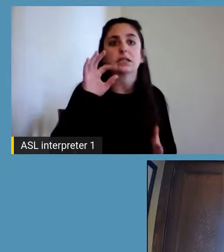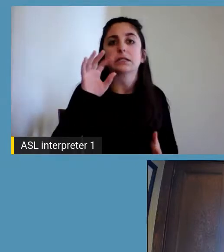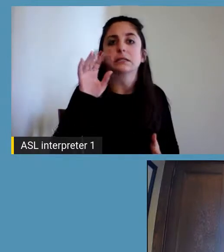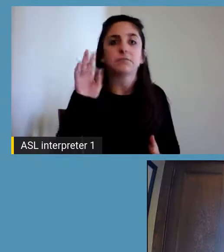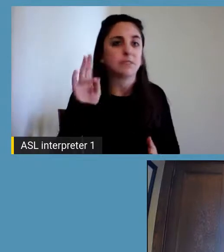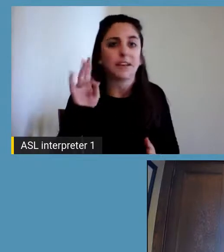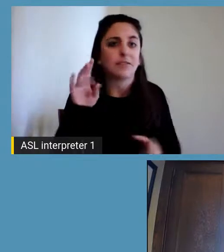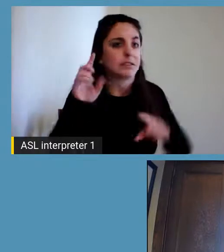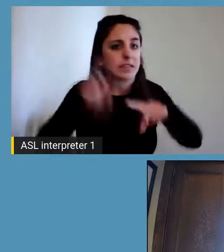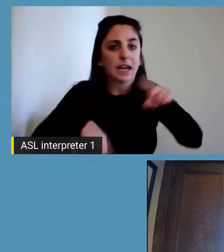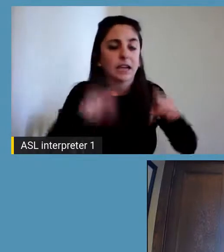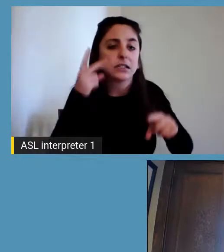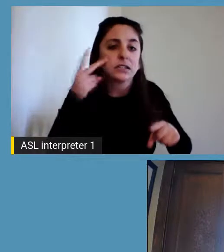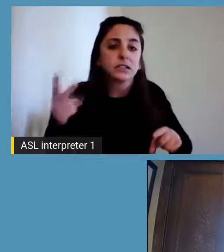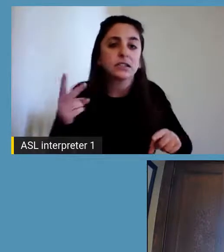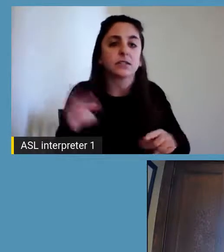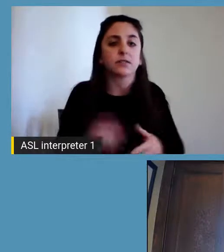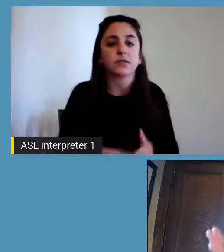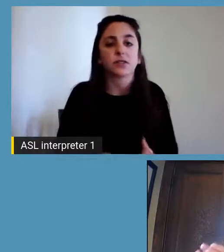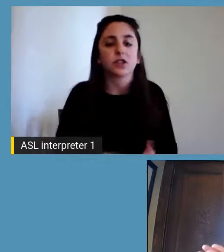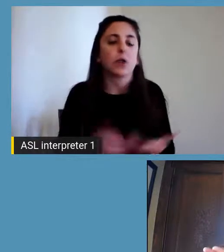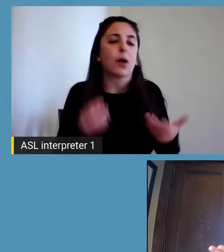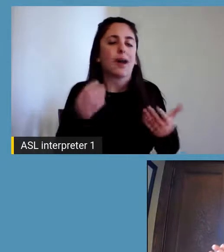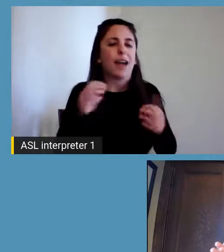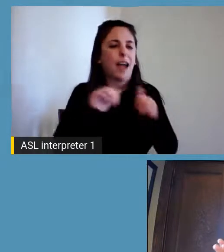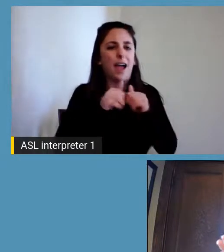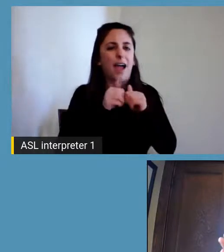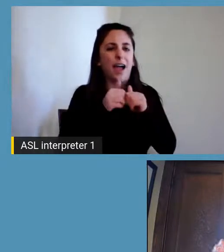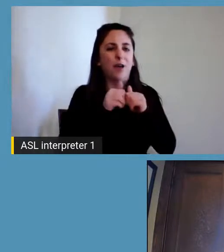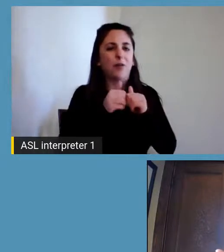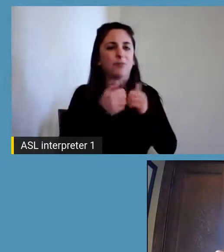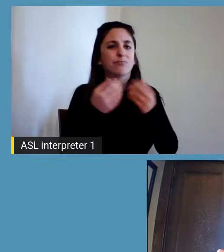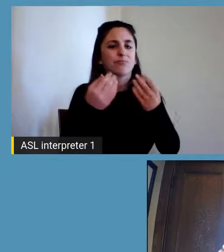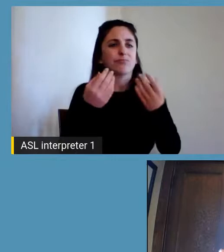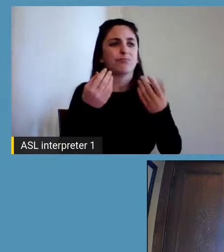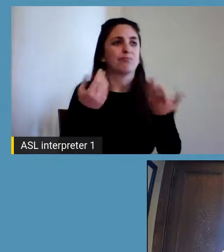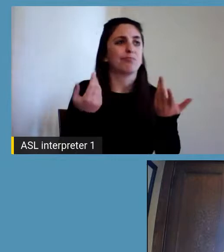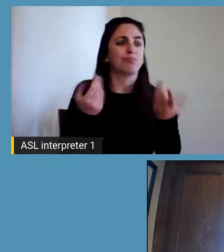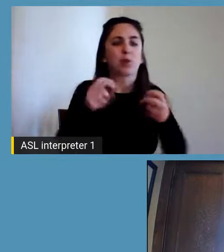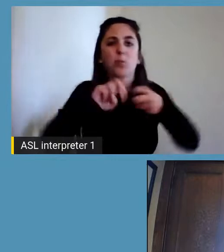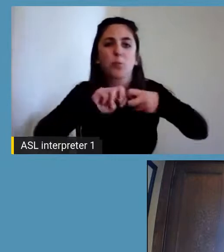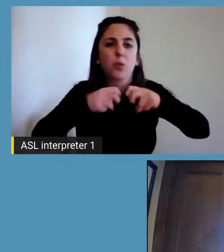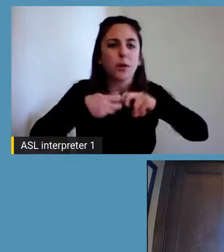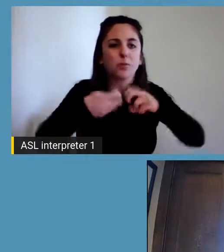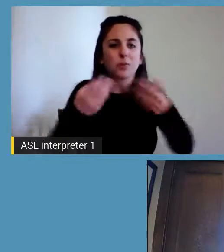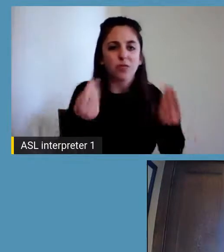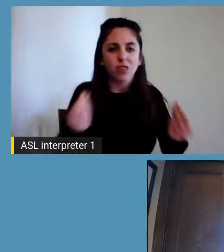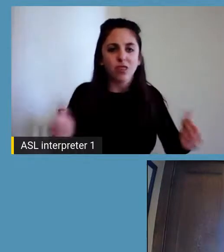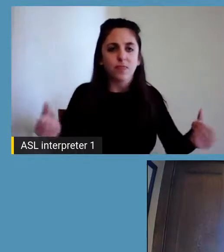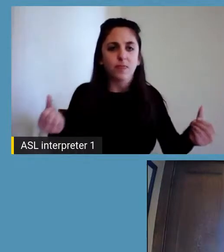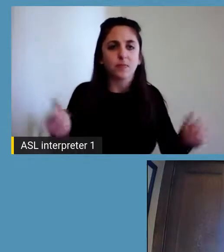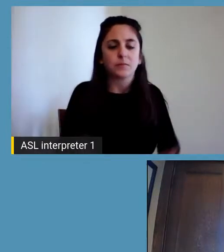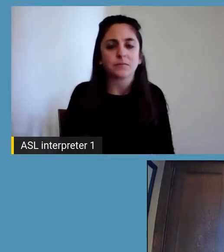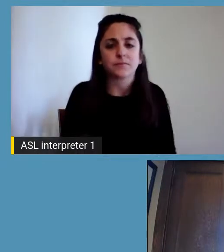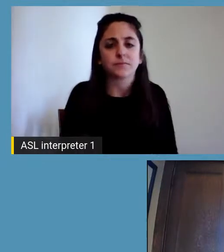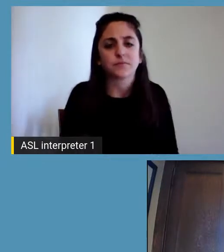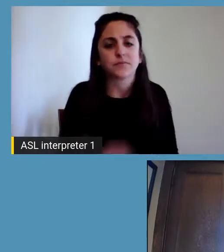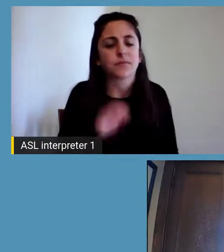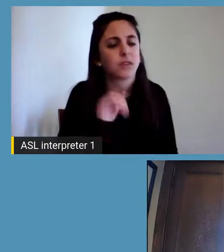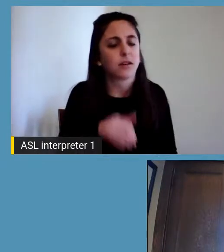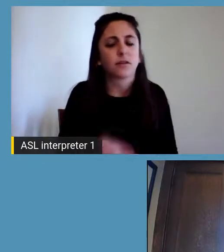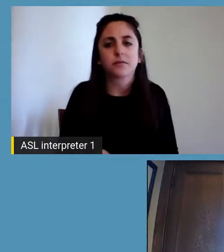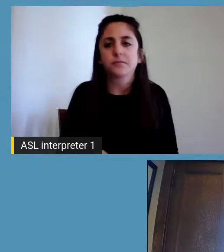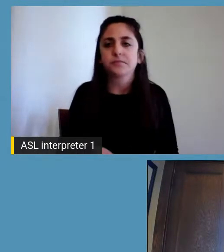museum to sort of solve their collections issues and to get more of their collections online, their textile collections in